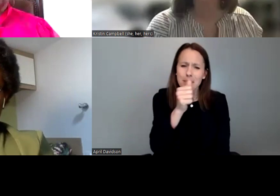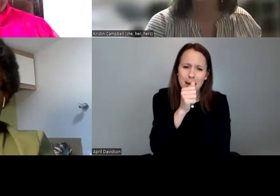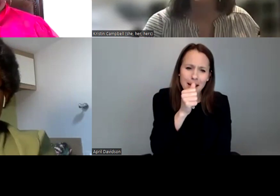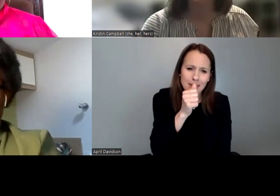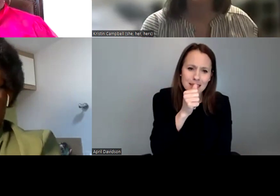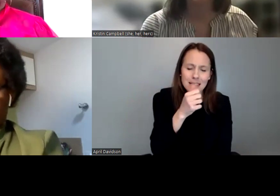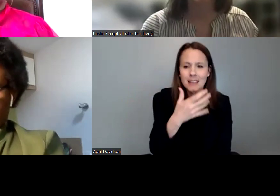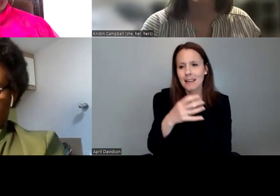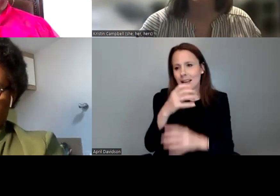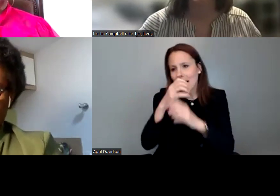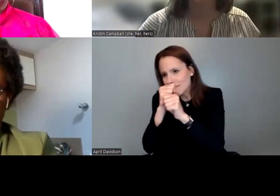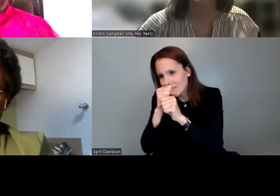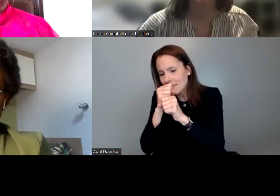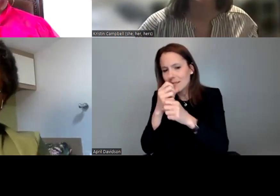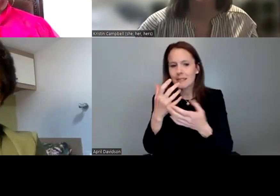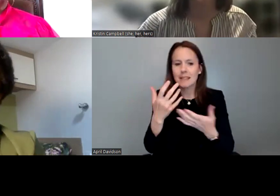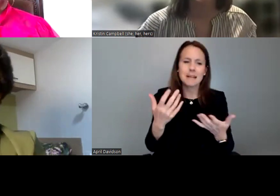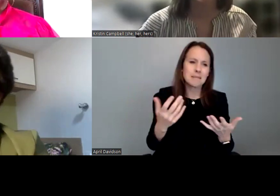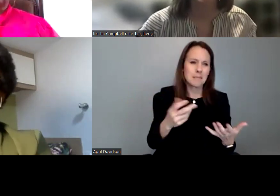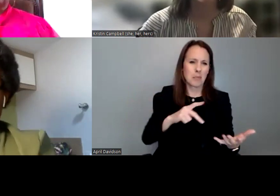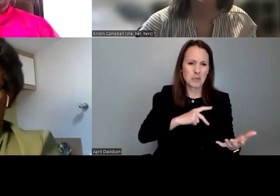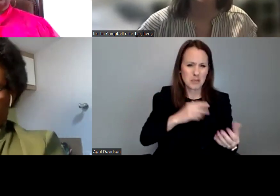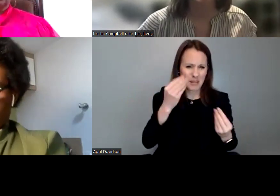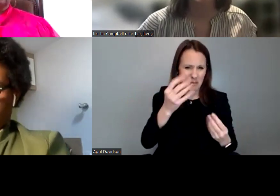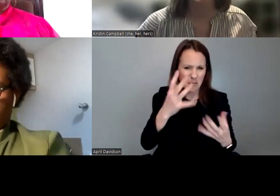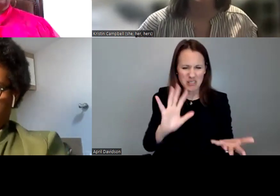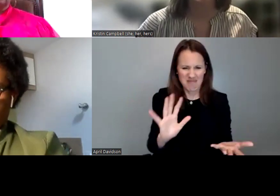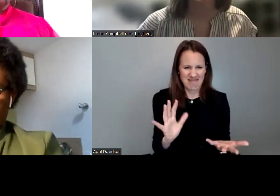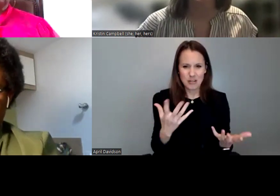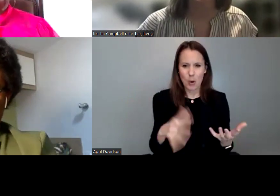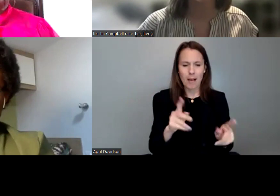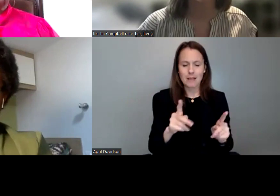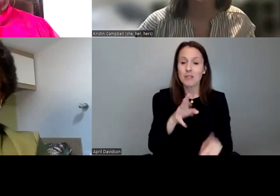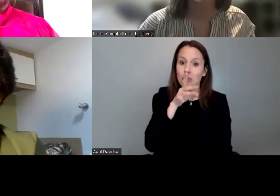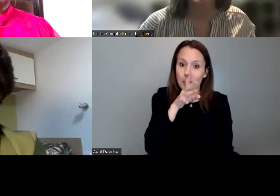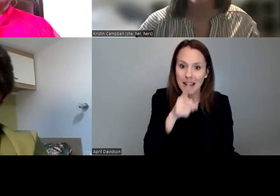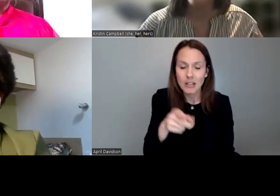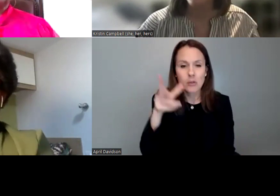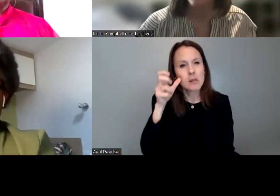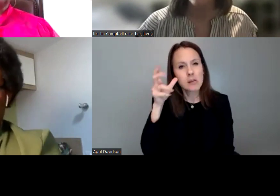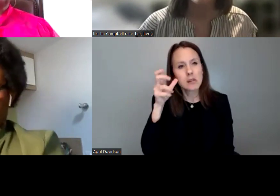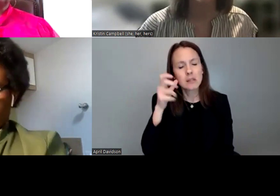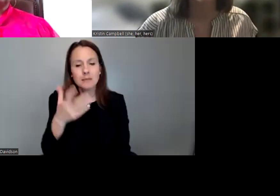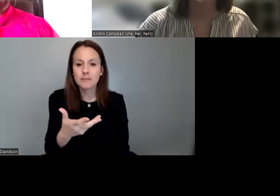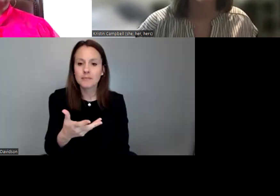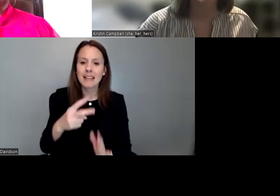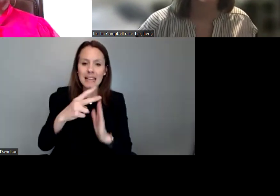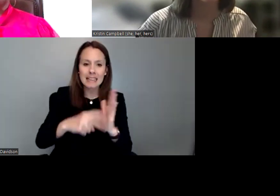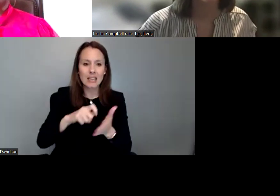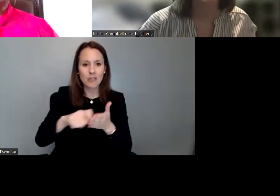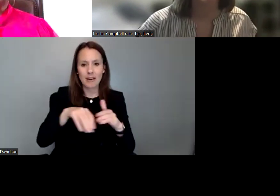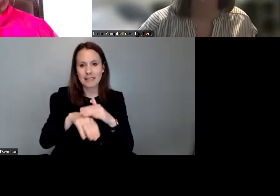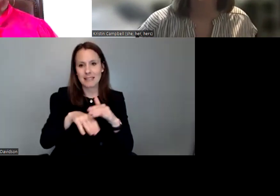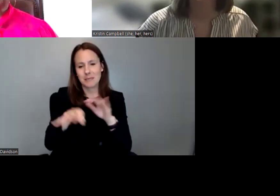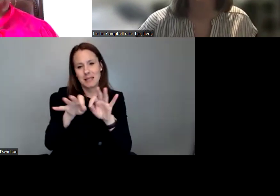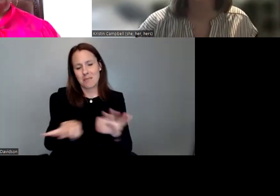and confidentiality. So therefore, that's why it's so important. Literary accessibility is so important for that.